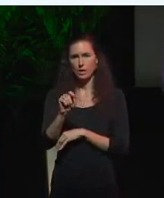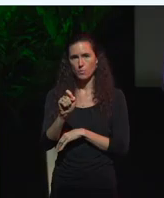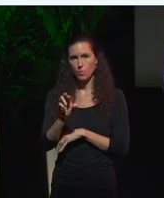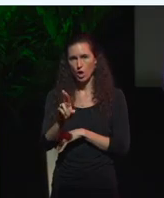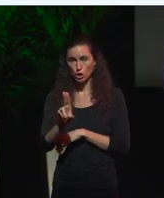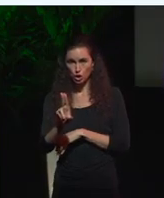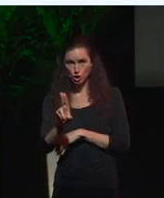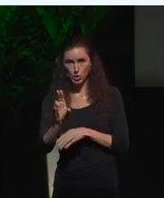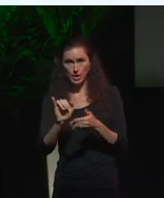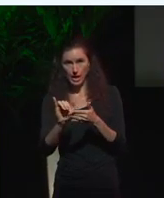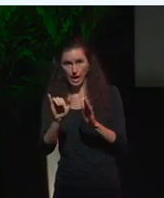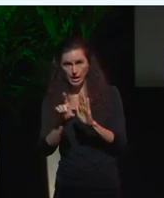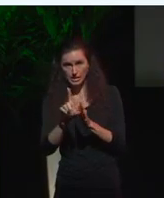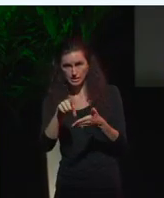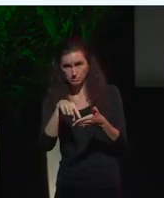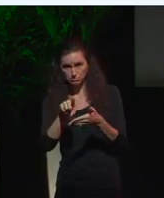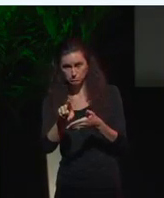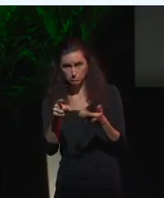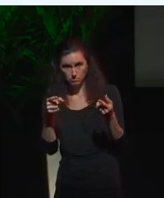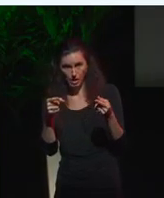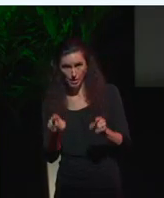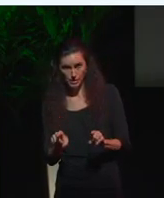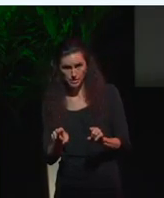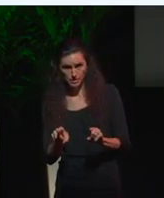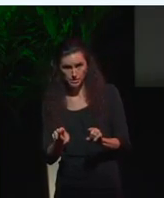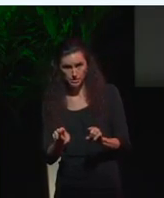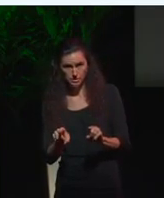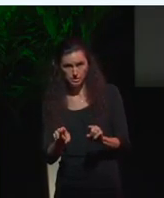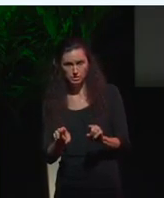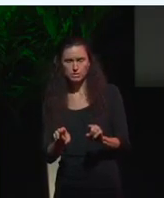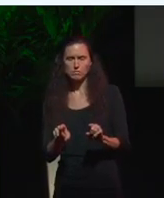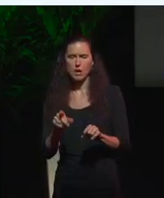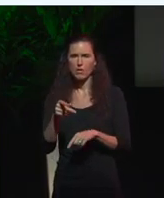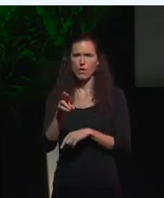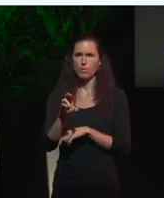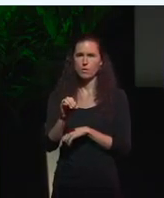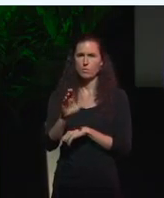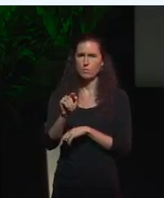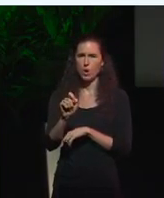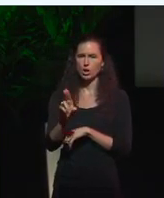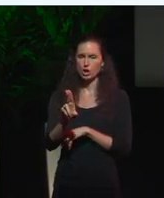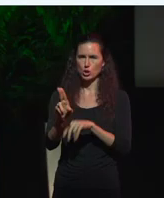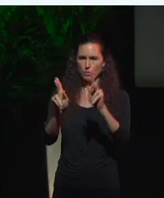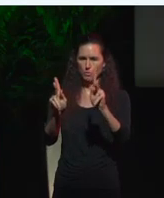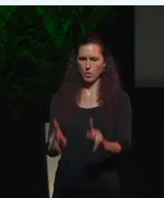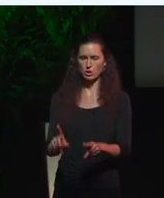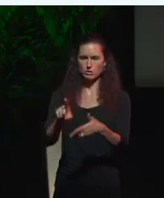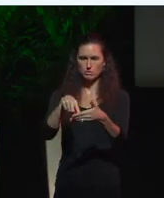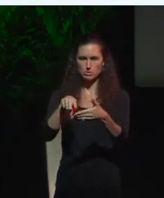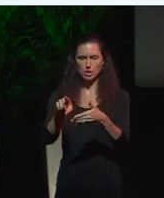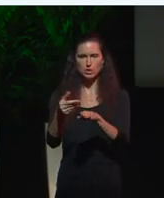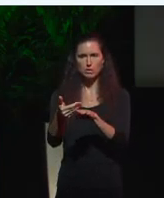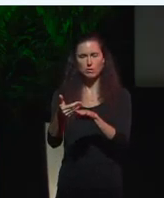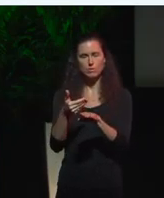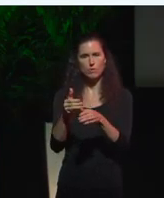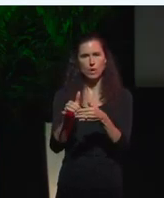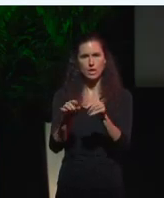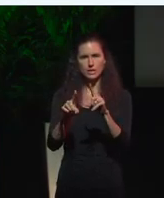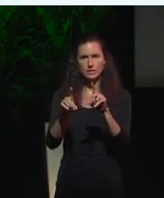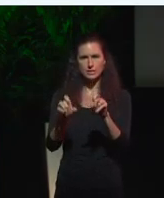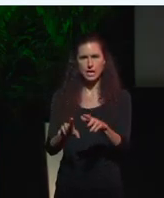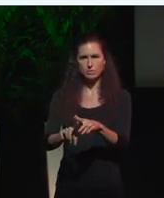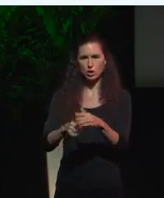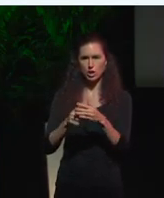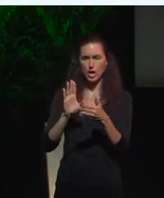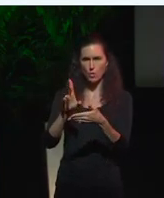ID validation happens by the Proctor U proctor. So again, prior to launching the exam, that Proctor U proctor